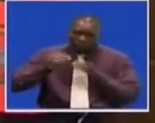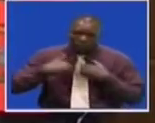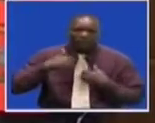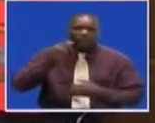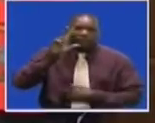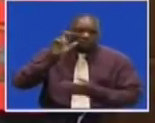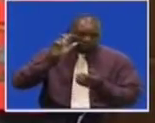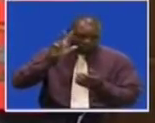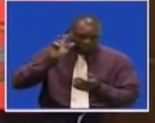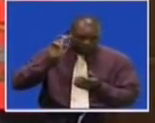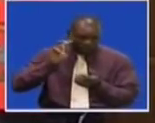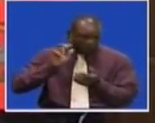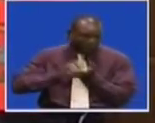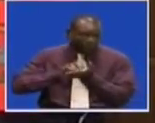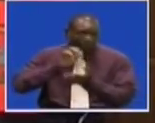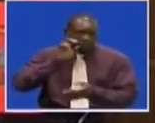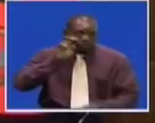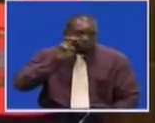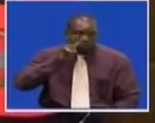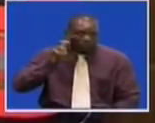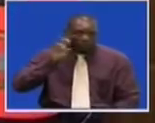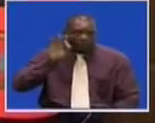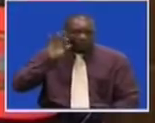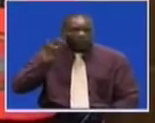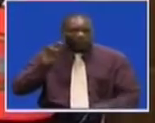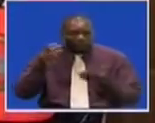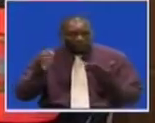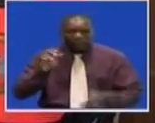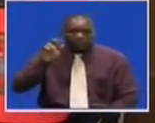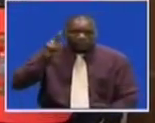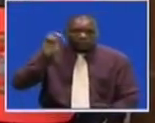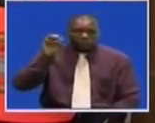3,297 votes, and Kangombe Romeo had